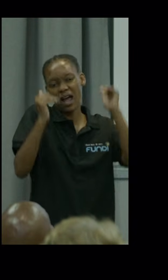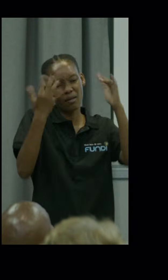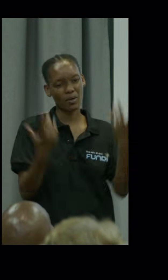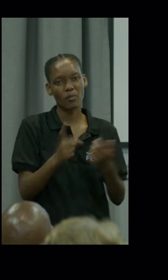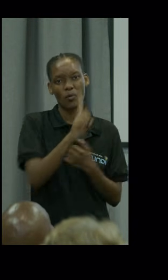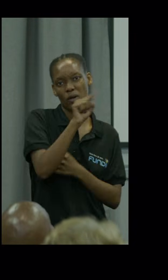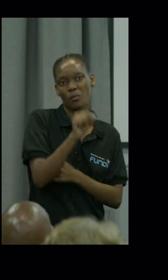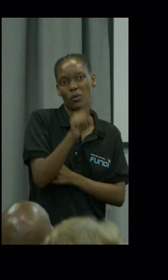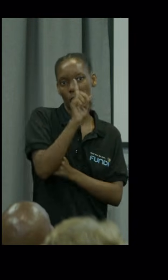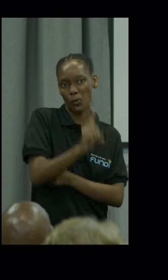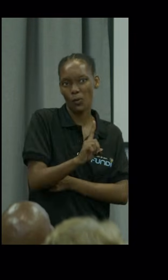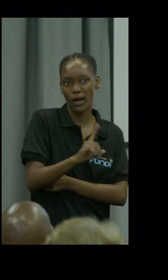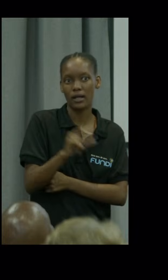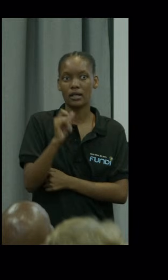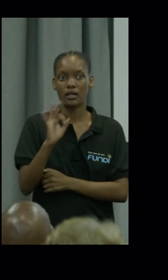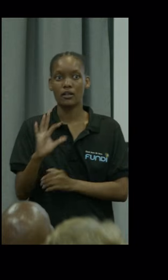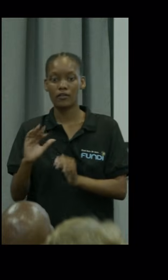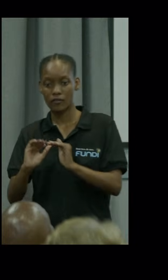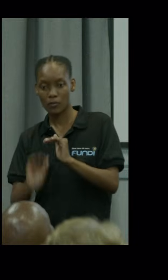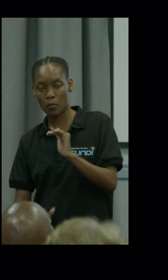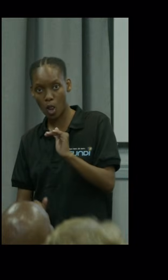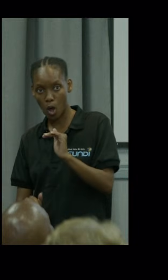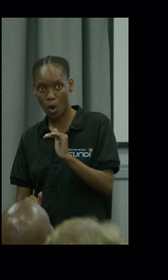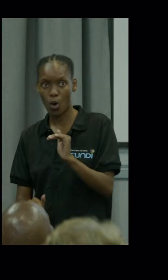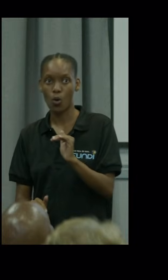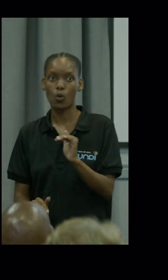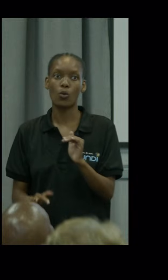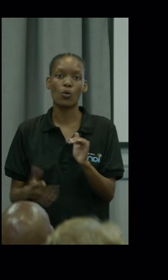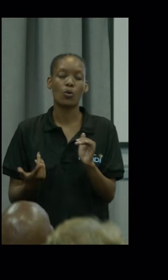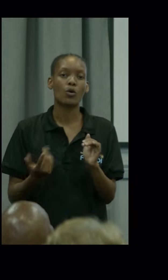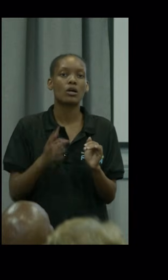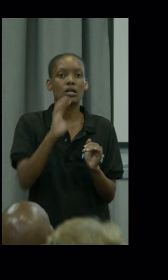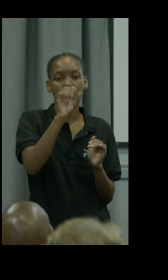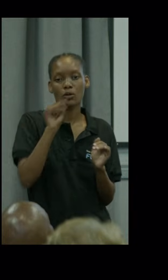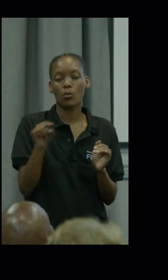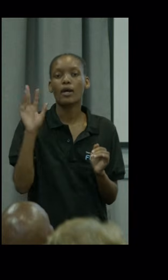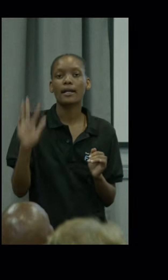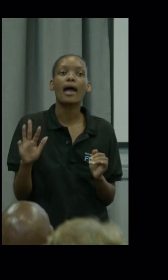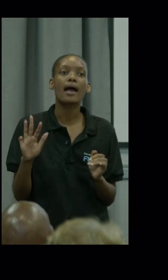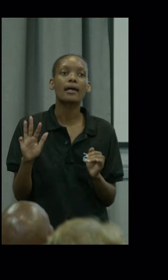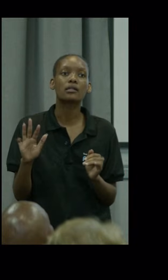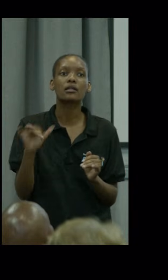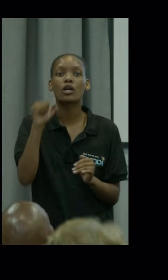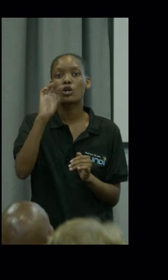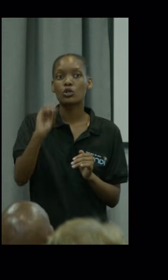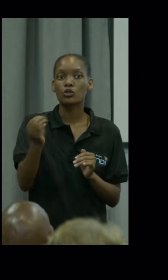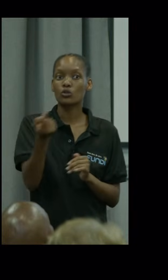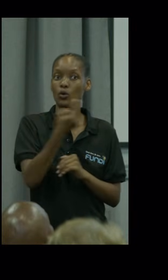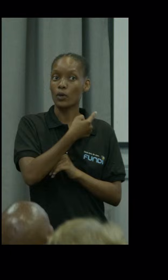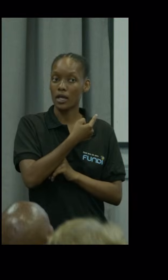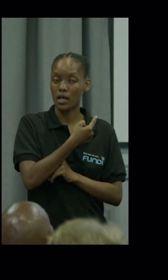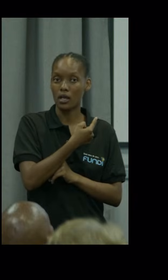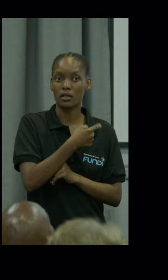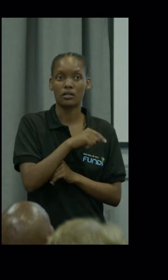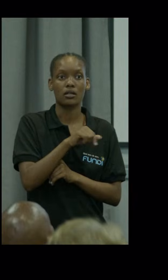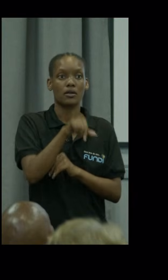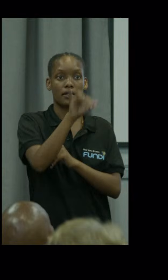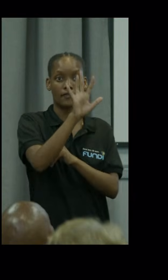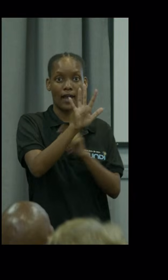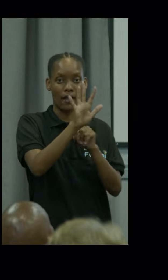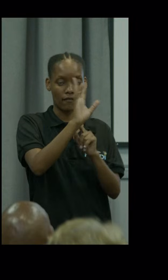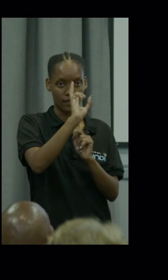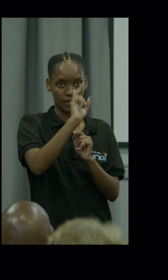you're below the provincial average in terms of your posts, you could be 0.9. So here, quintile 5 is